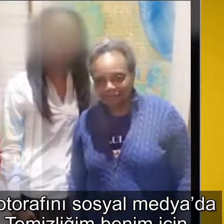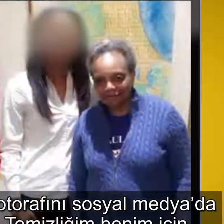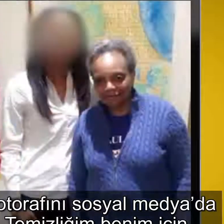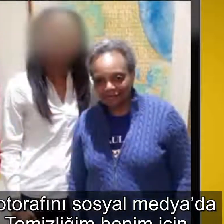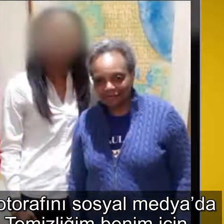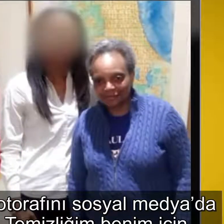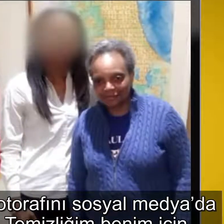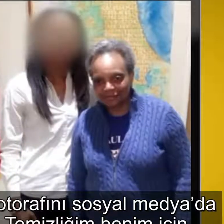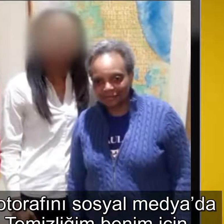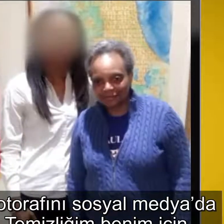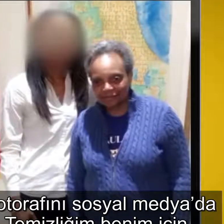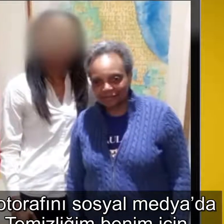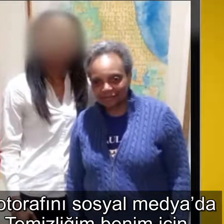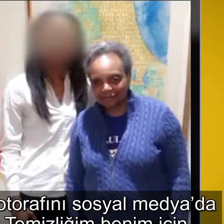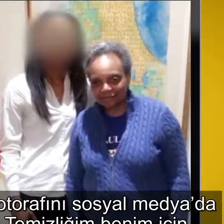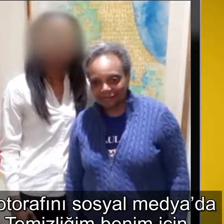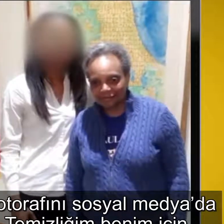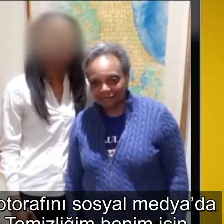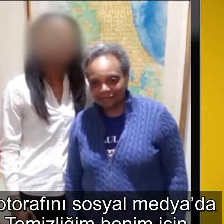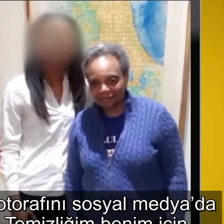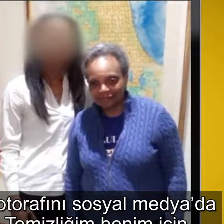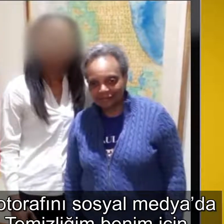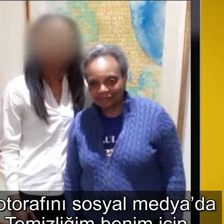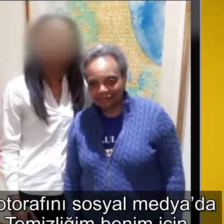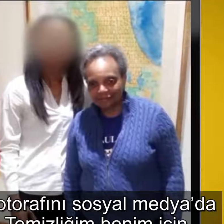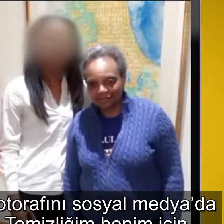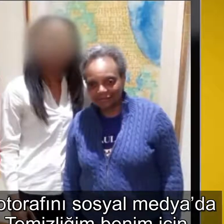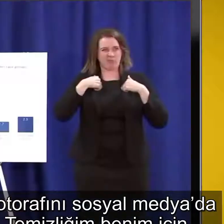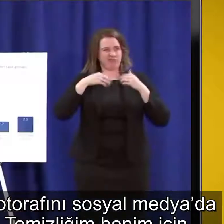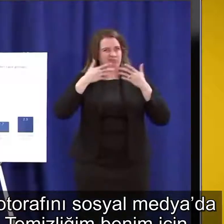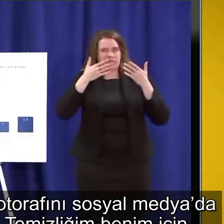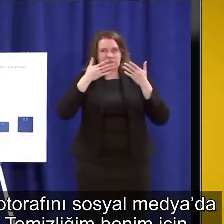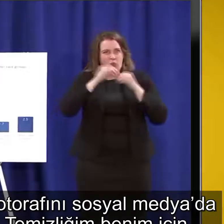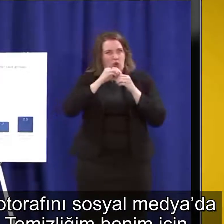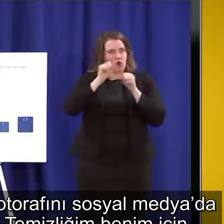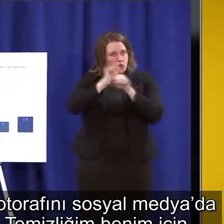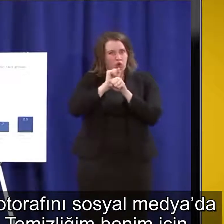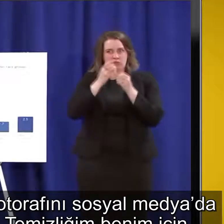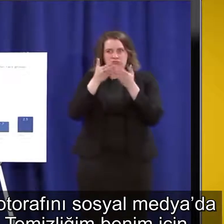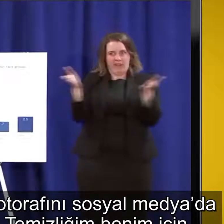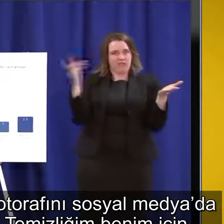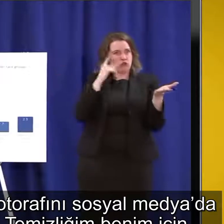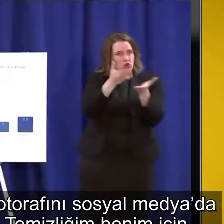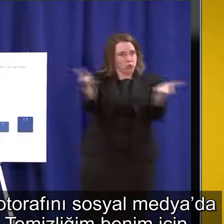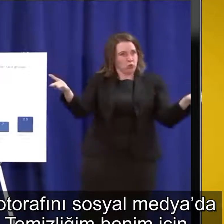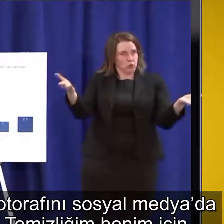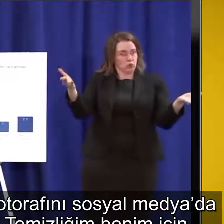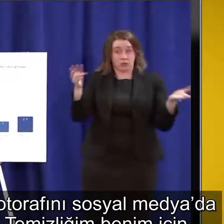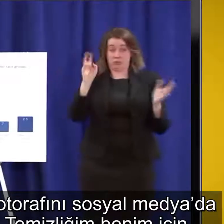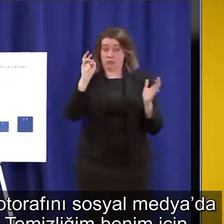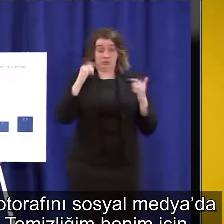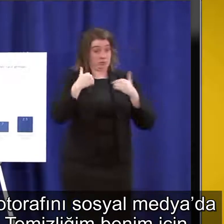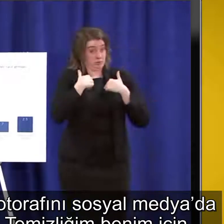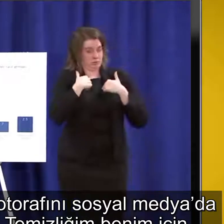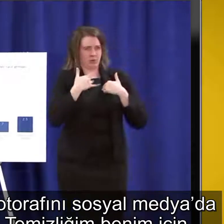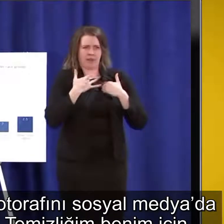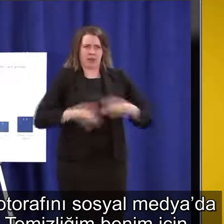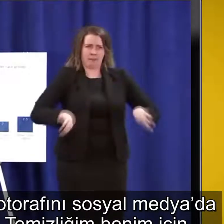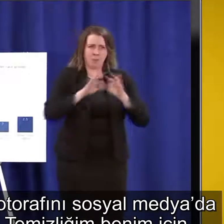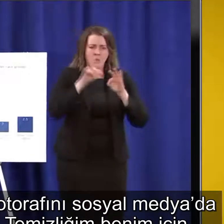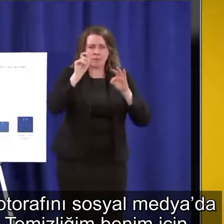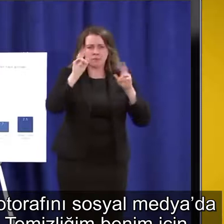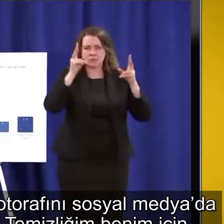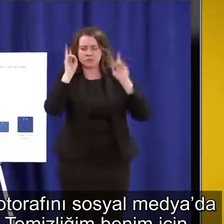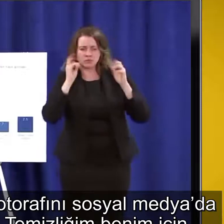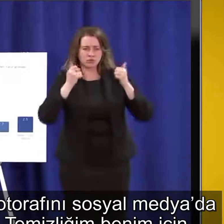showing the mayor after getting a trim has some asking, what about me? I take my personal hygiene very seriously. As I said, I felt